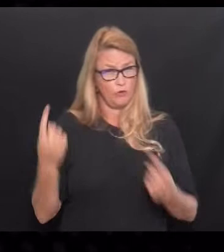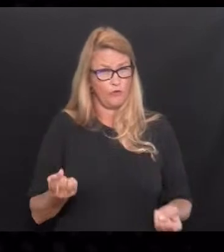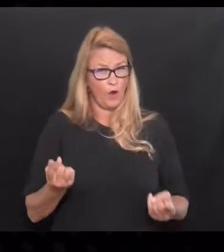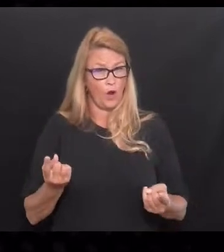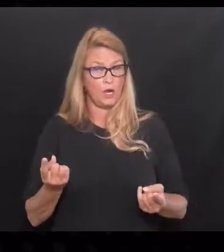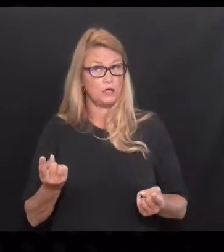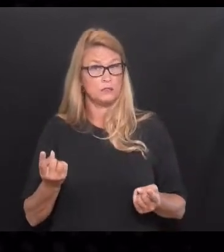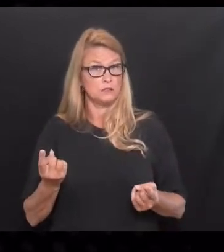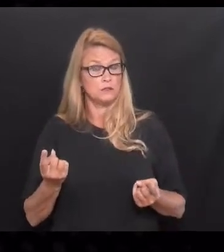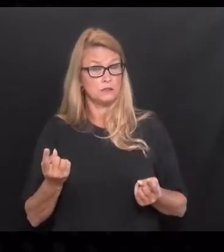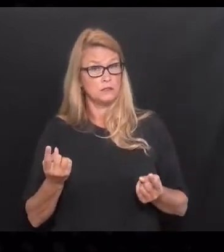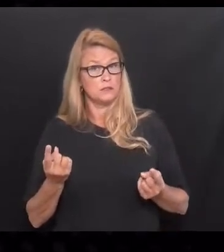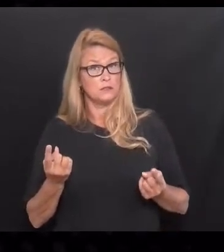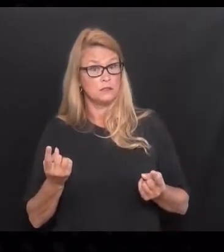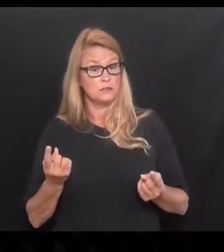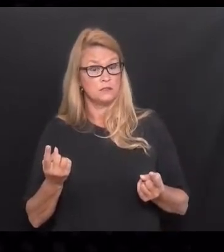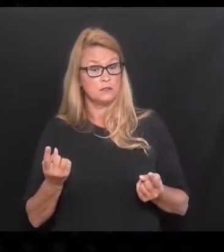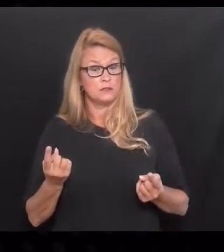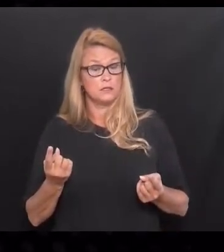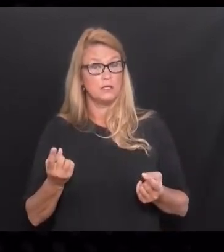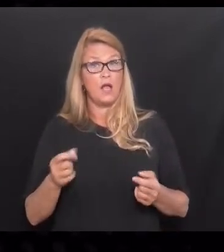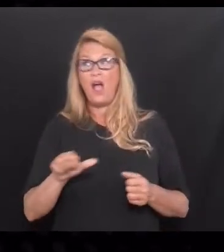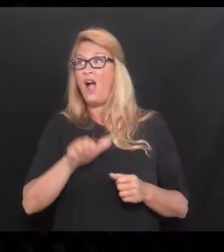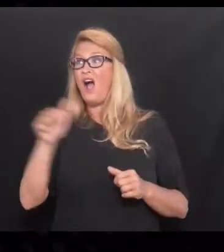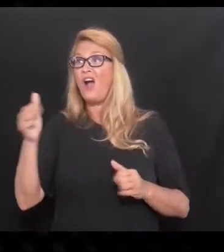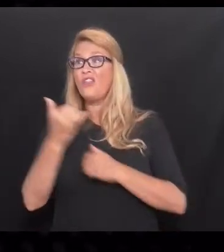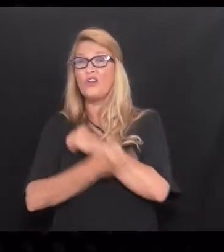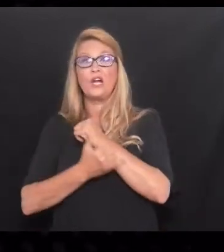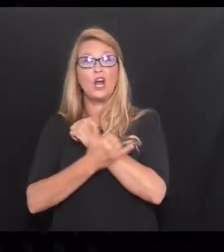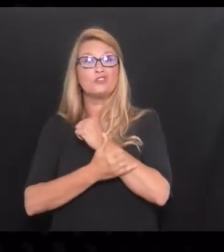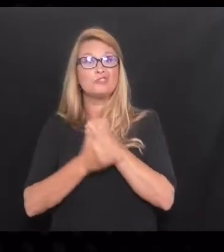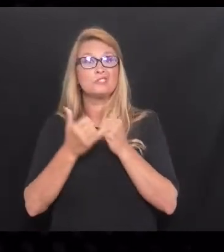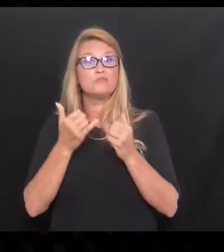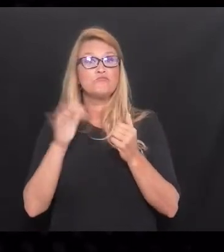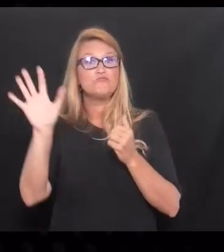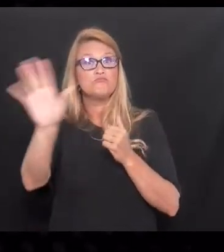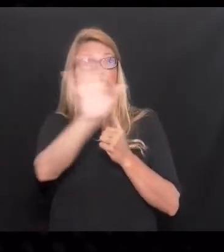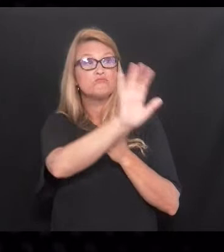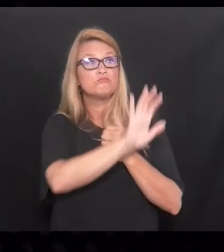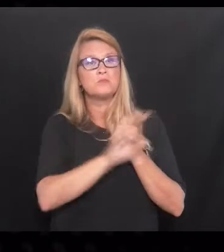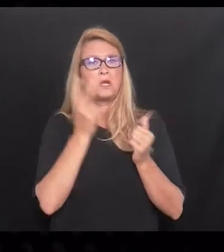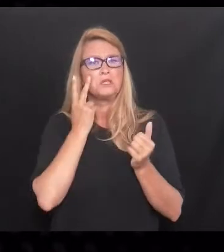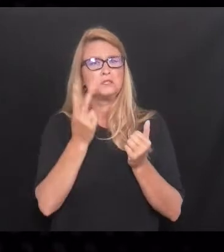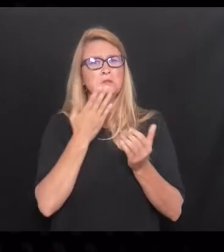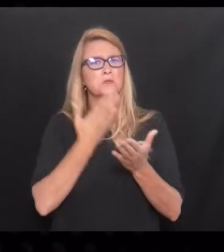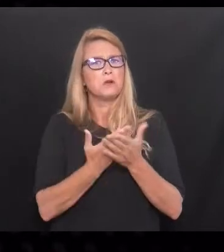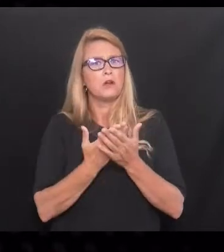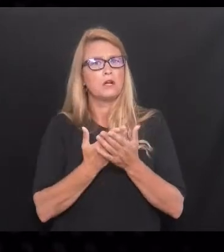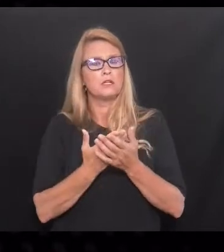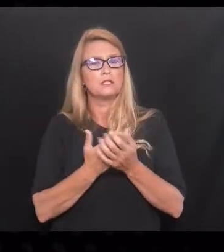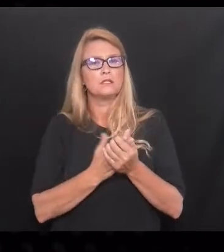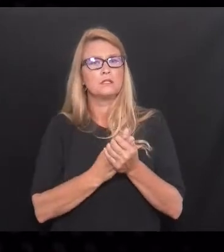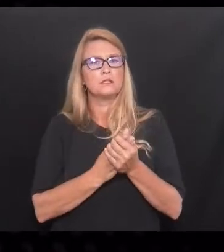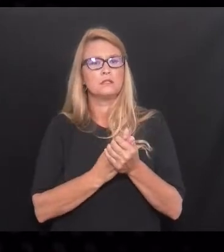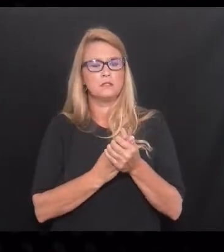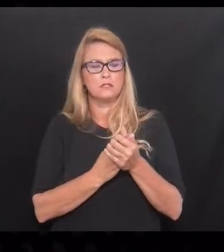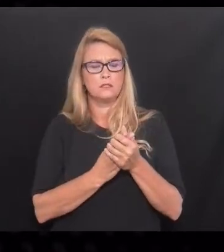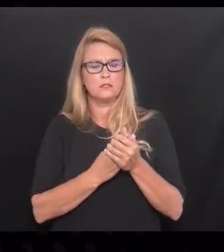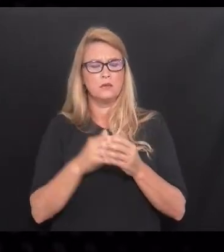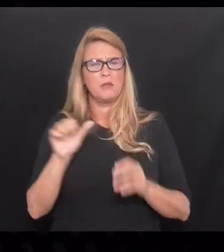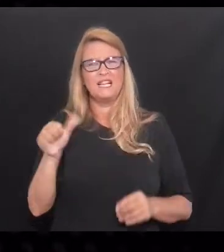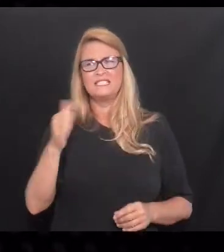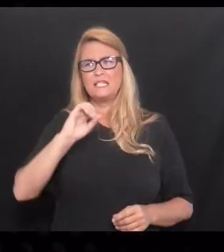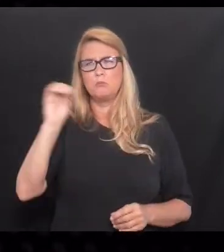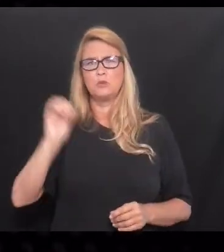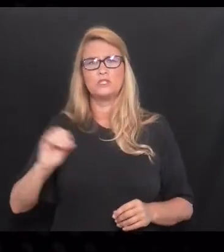than other parts of the country in getting the people to get the second shot. But just looking at the numbers roughly, it looks like about 10%